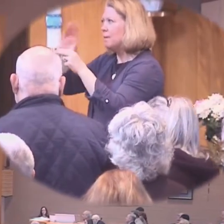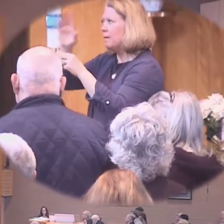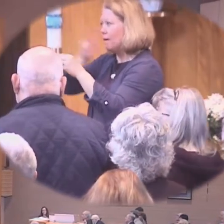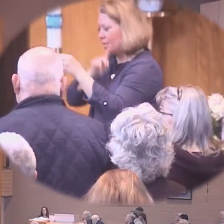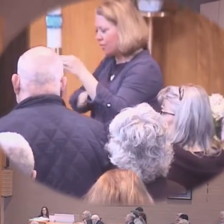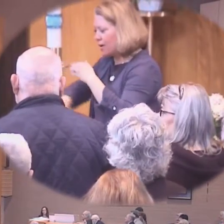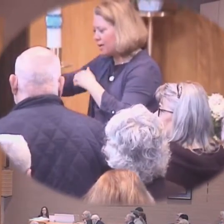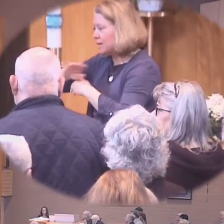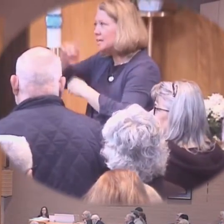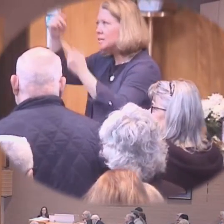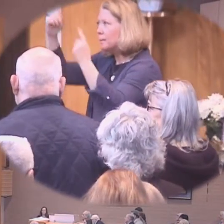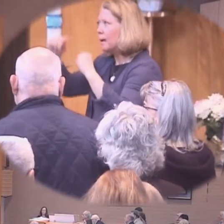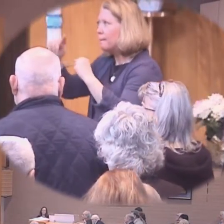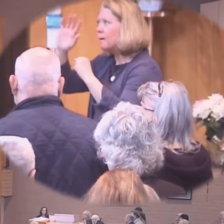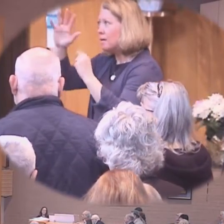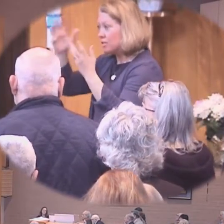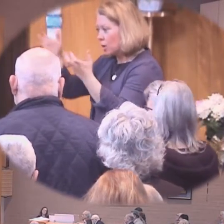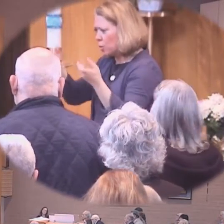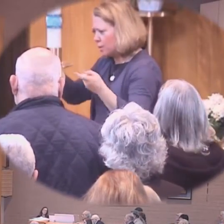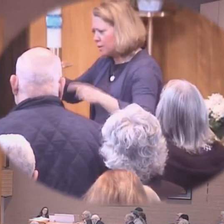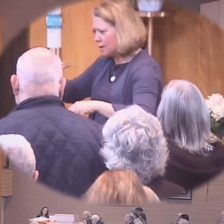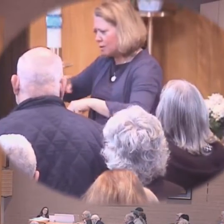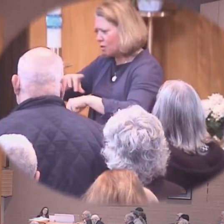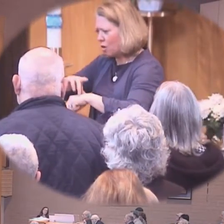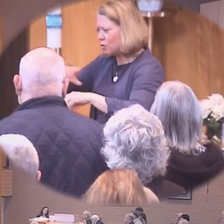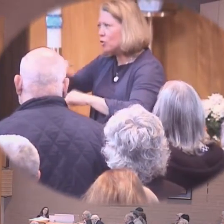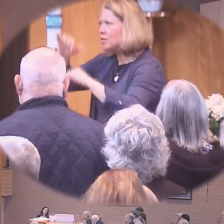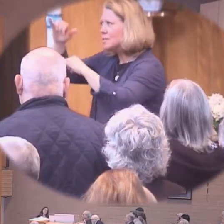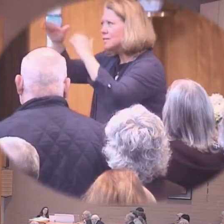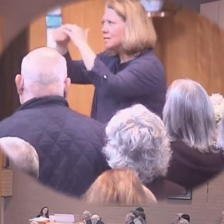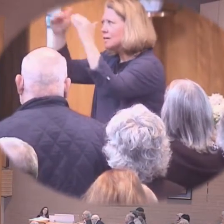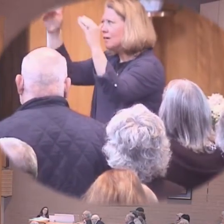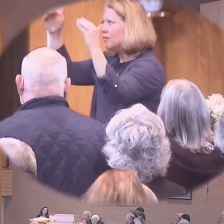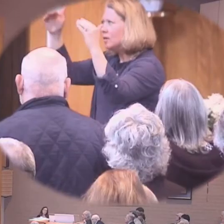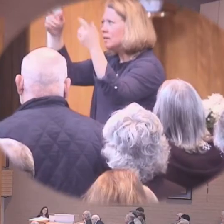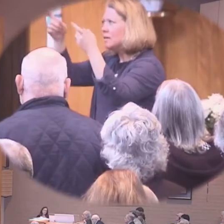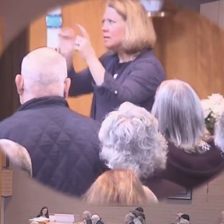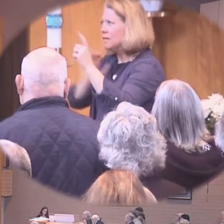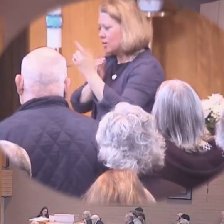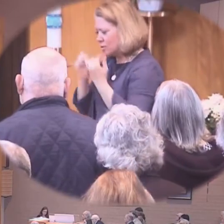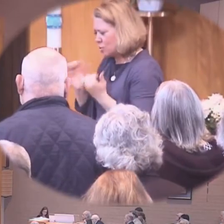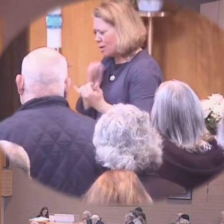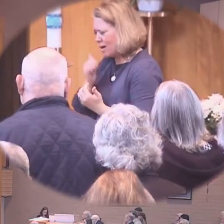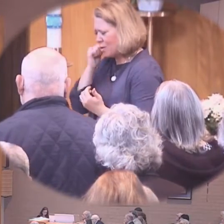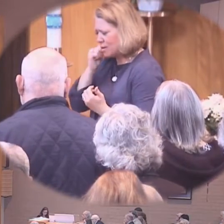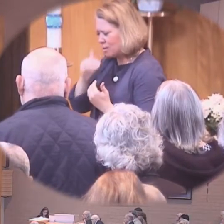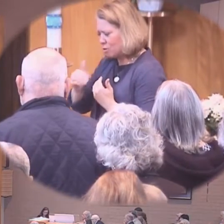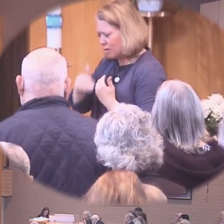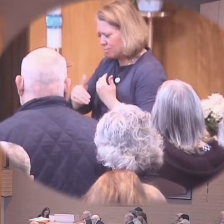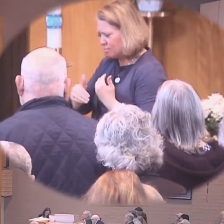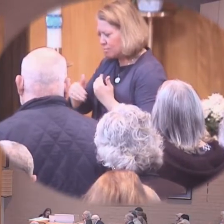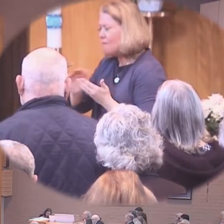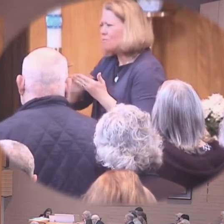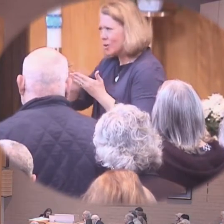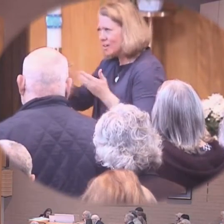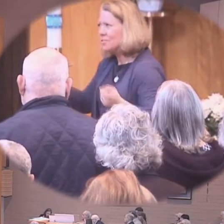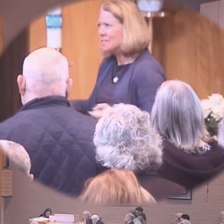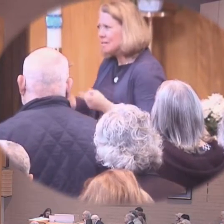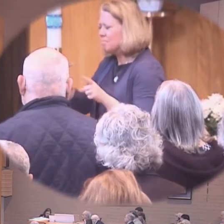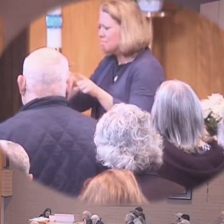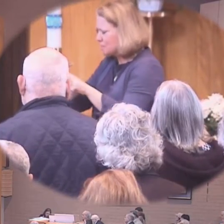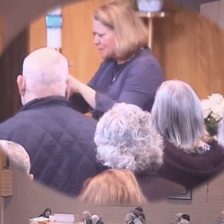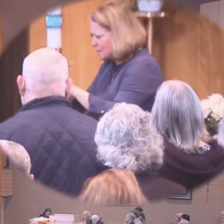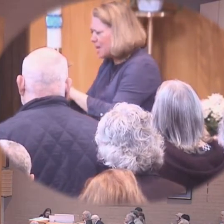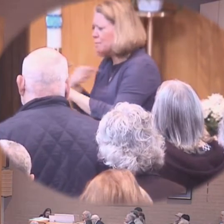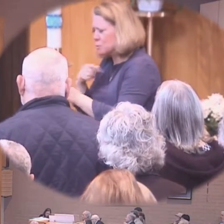hallowed be thy name. Thy kingdom come, thy will be done, on earth as it is in heaven. Give us